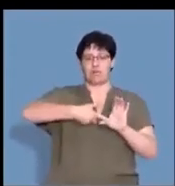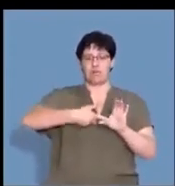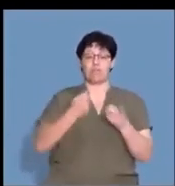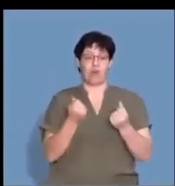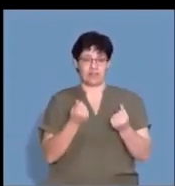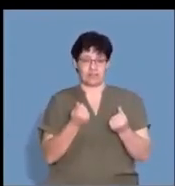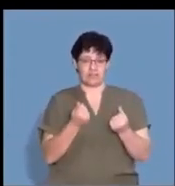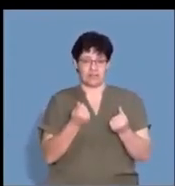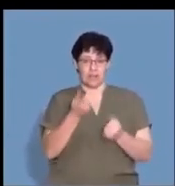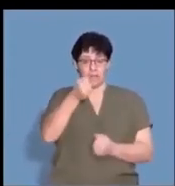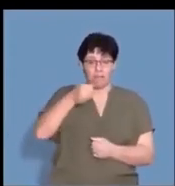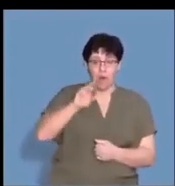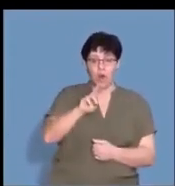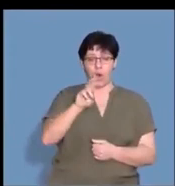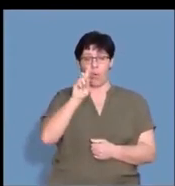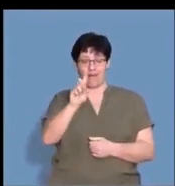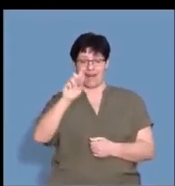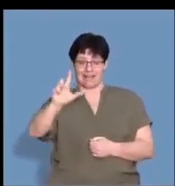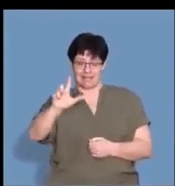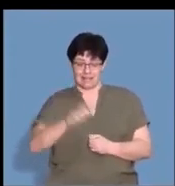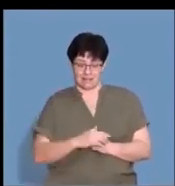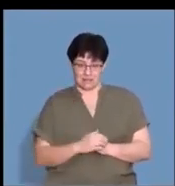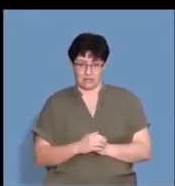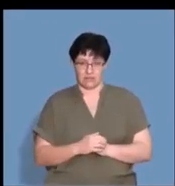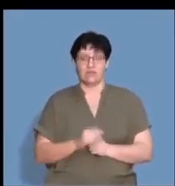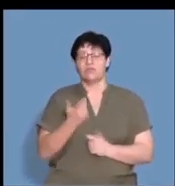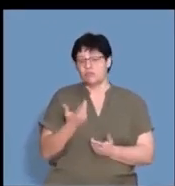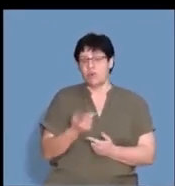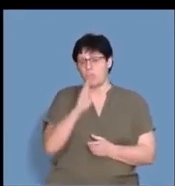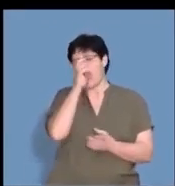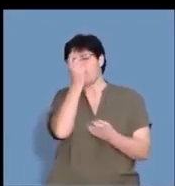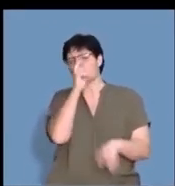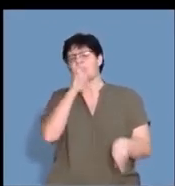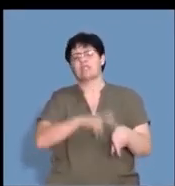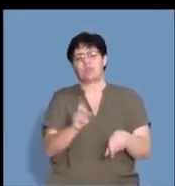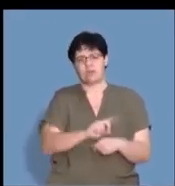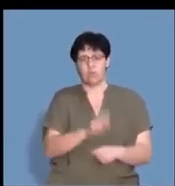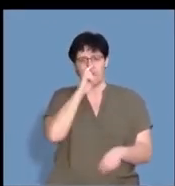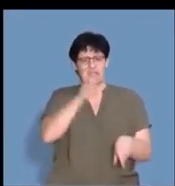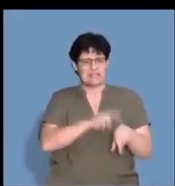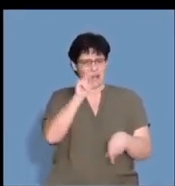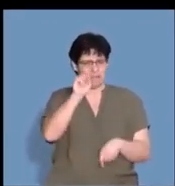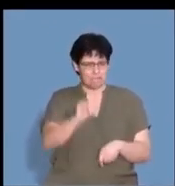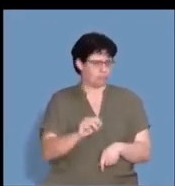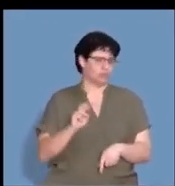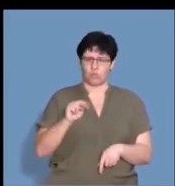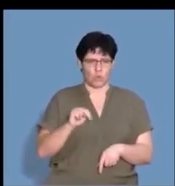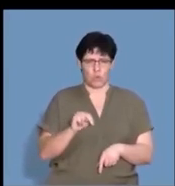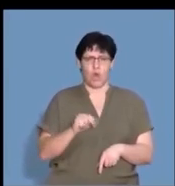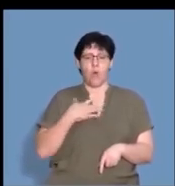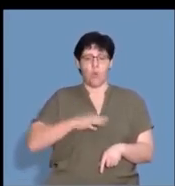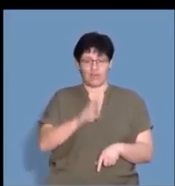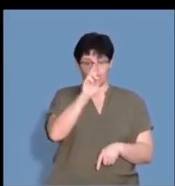price per litre. So now I'm going to see what information do I need. Do I need the kilometers? No, I'm looking